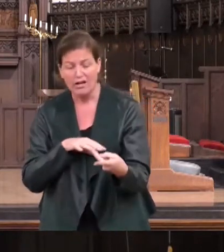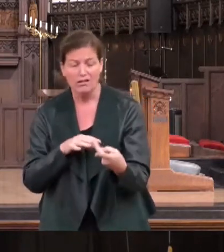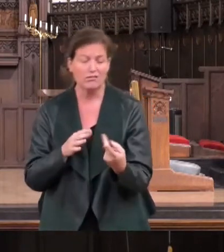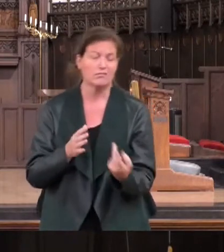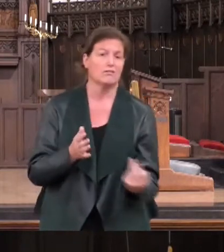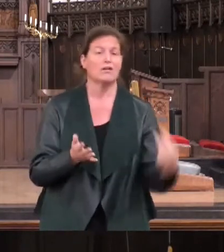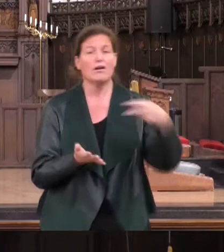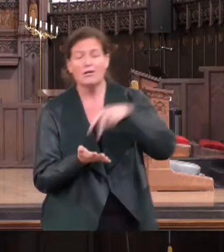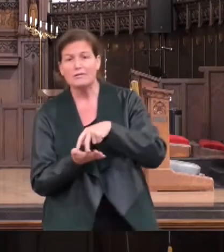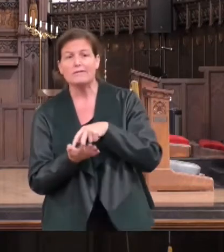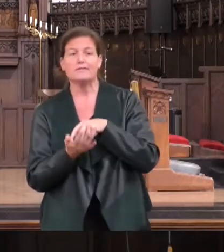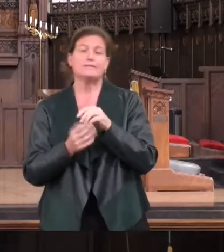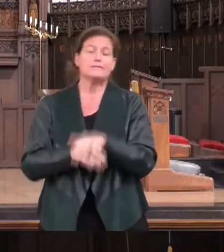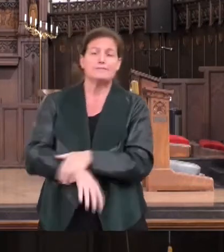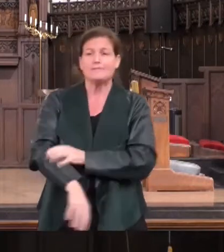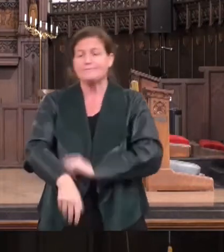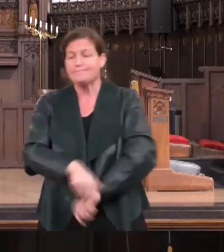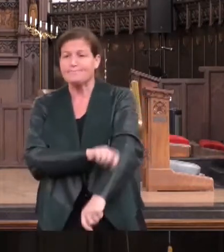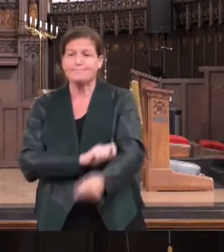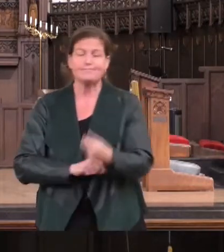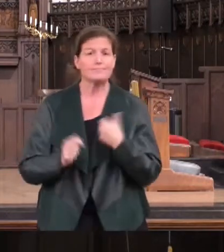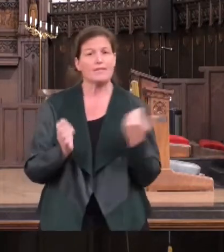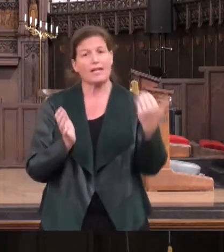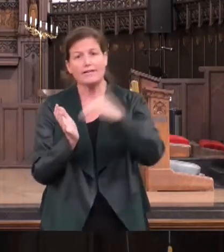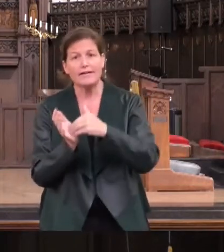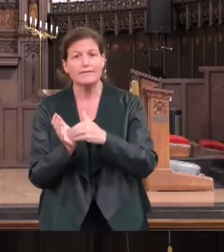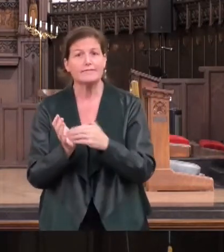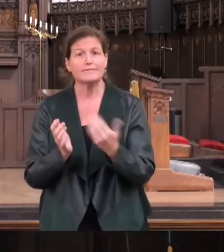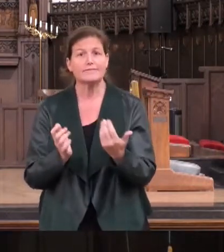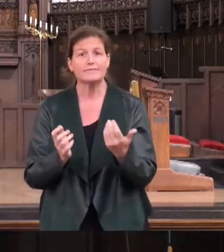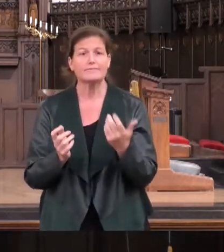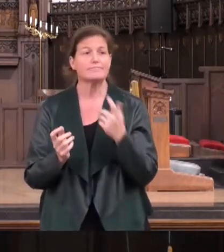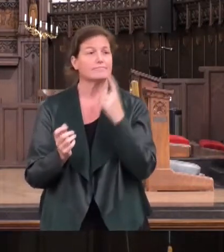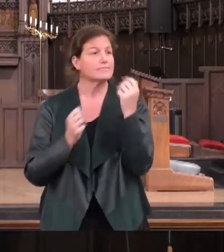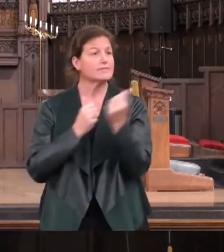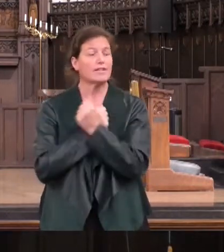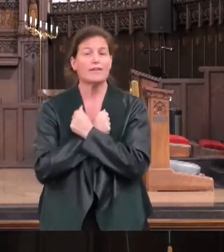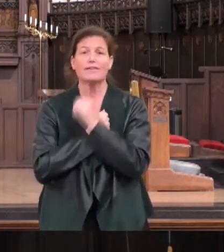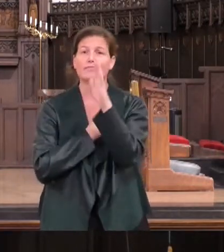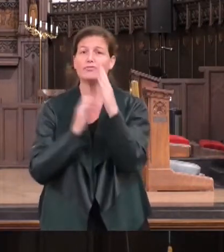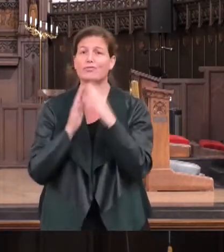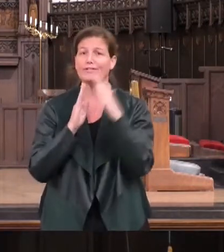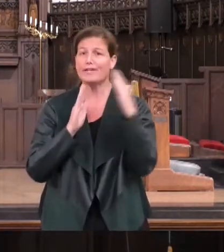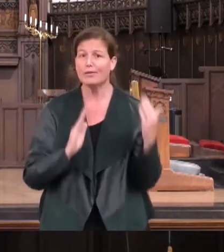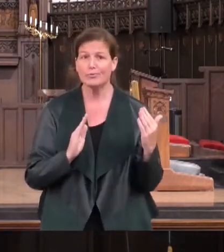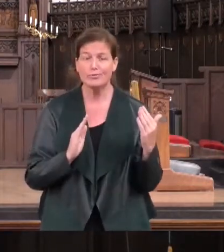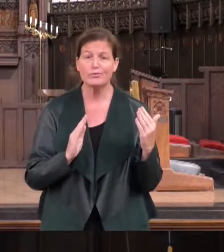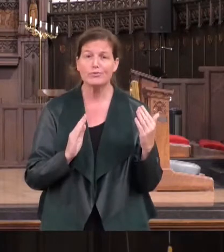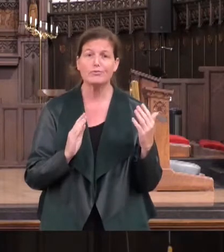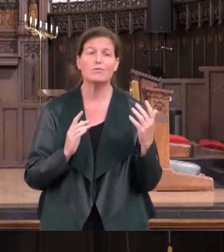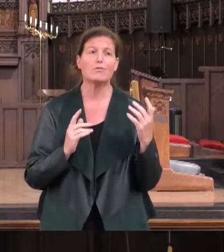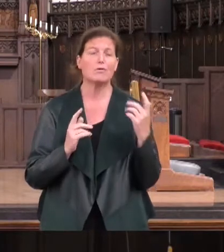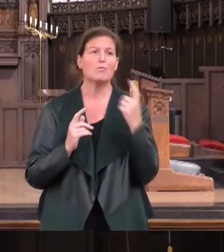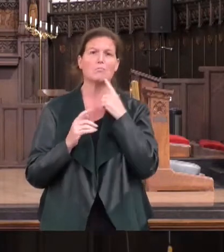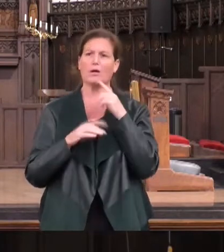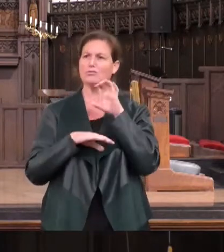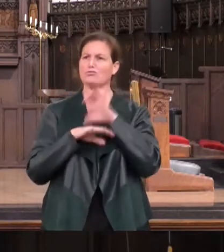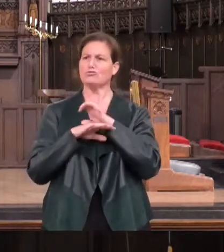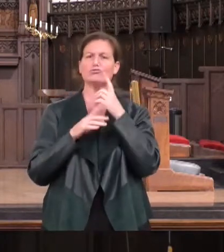again. And the revolution will mean love of neighbor. You know, we did a survey of our